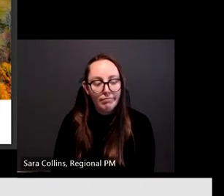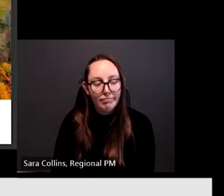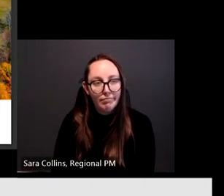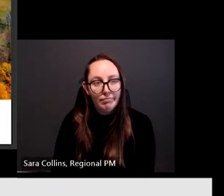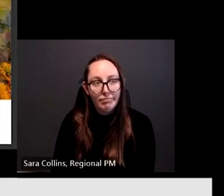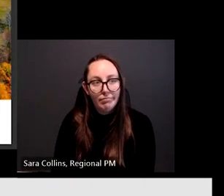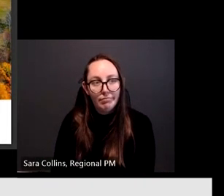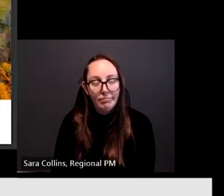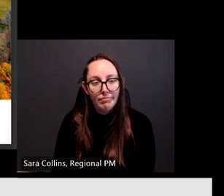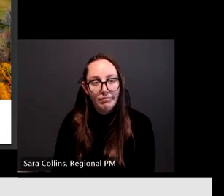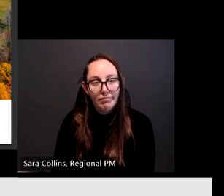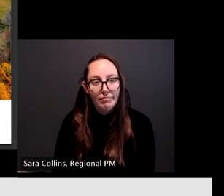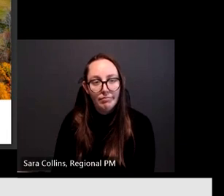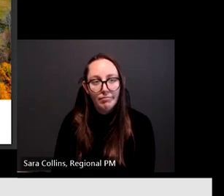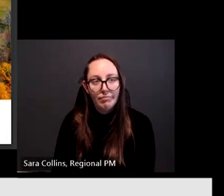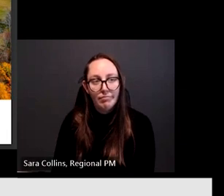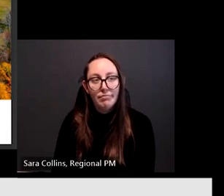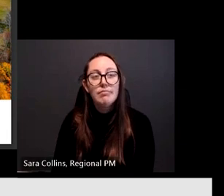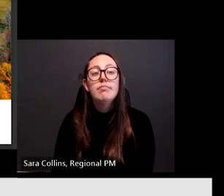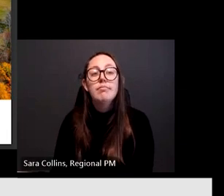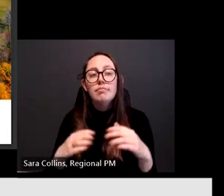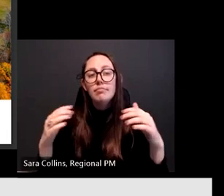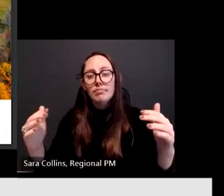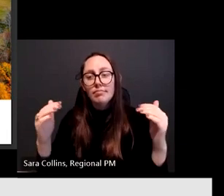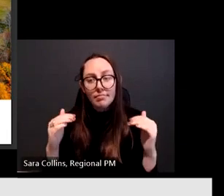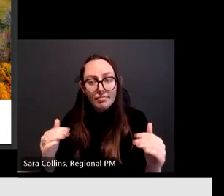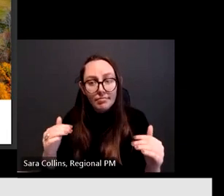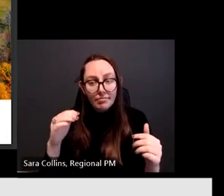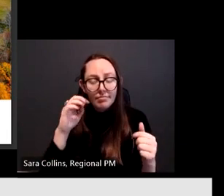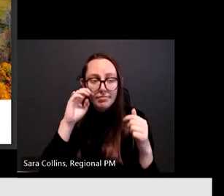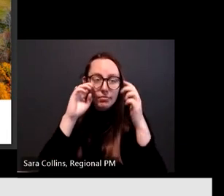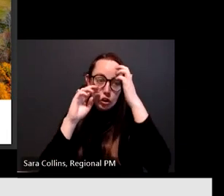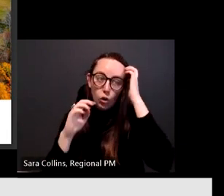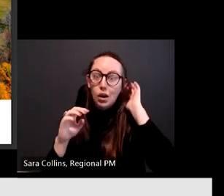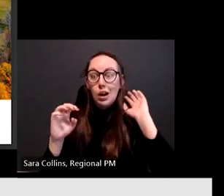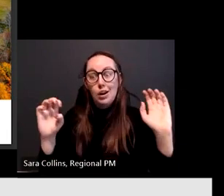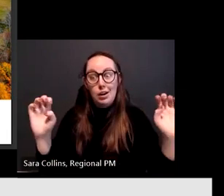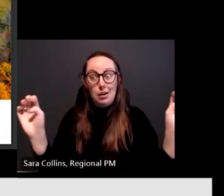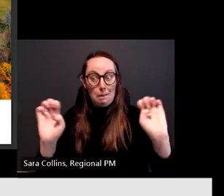So again, the big theme of some of the emergency communications